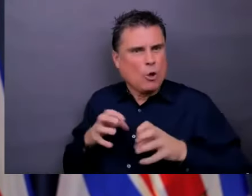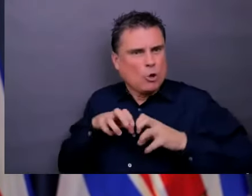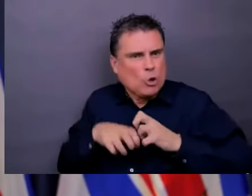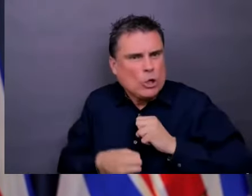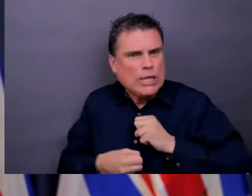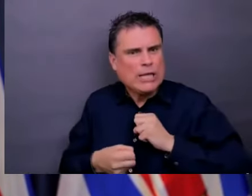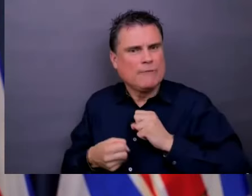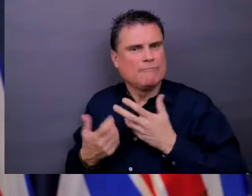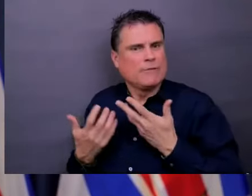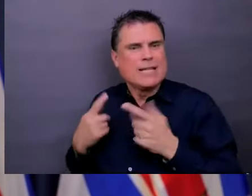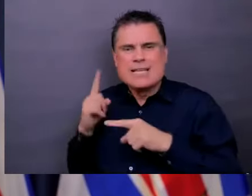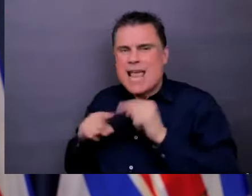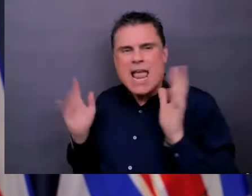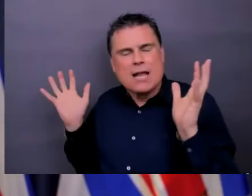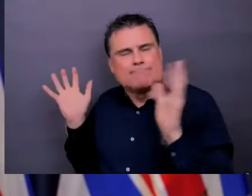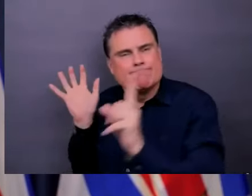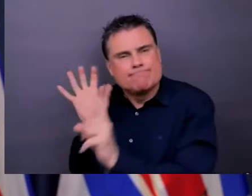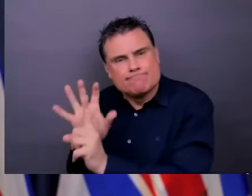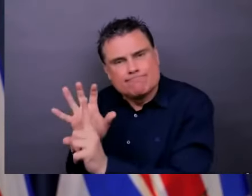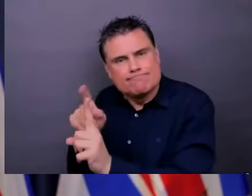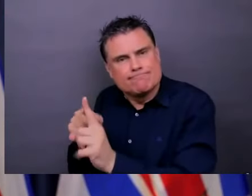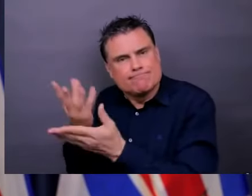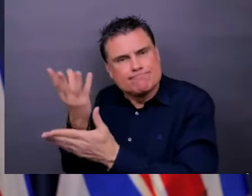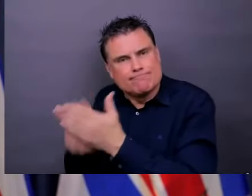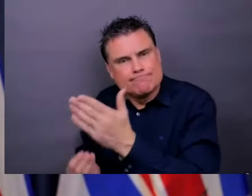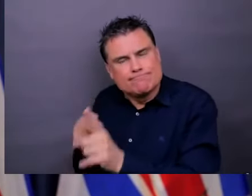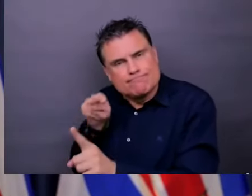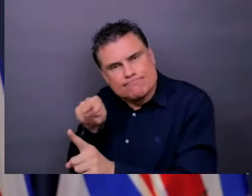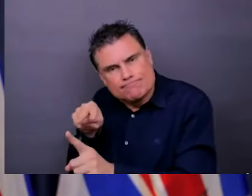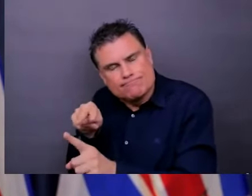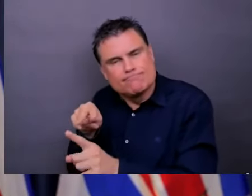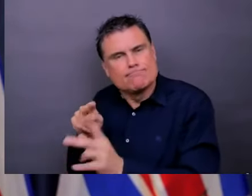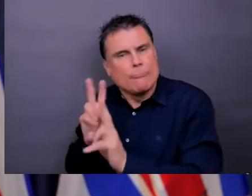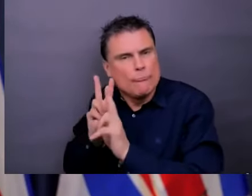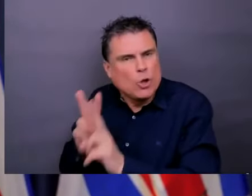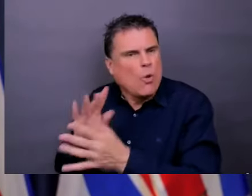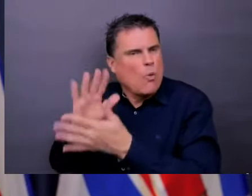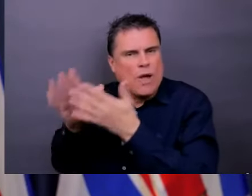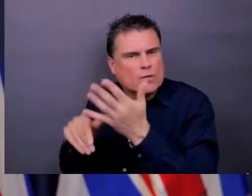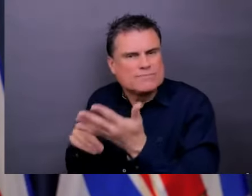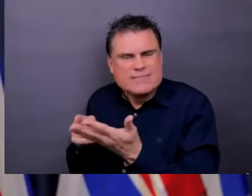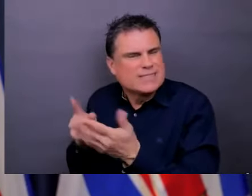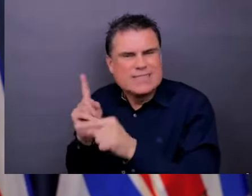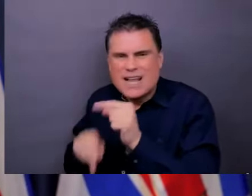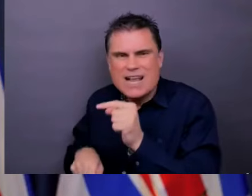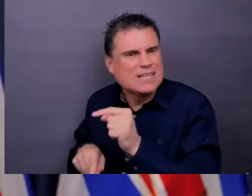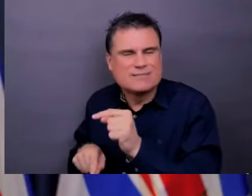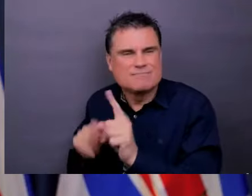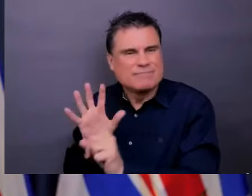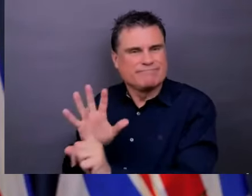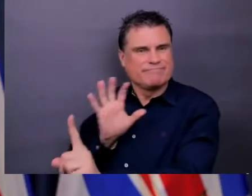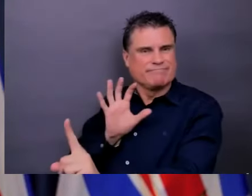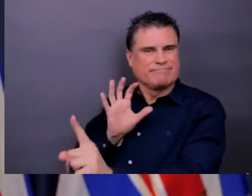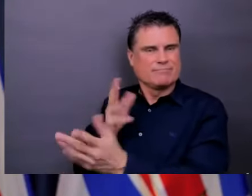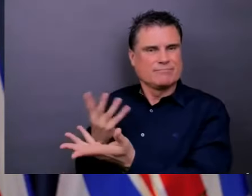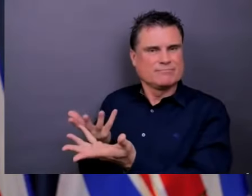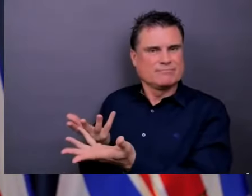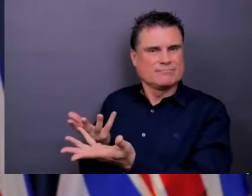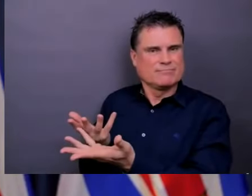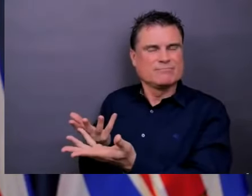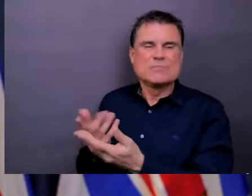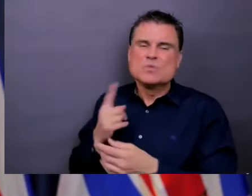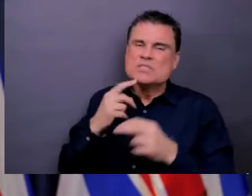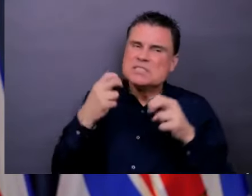in our hearts today, and knowing the challenges that this period of pandemic has put everybody